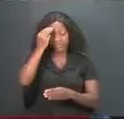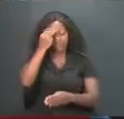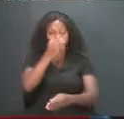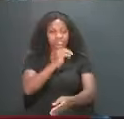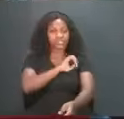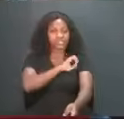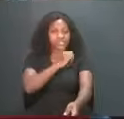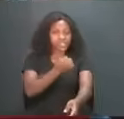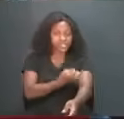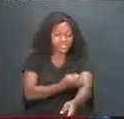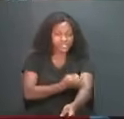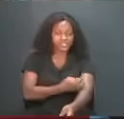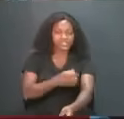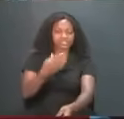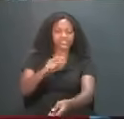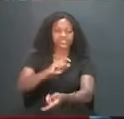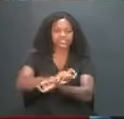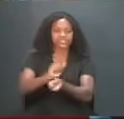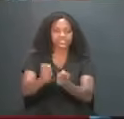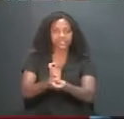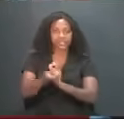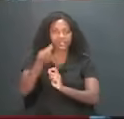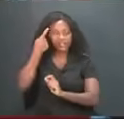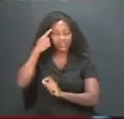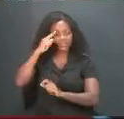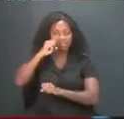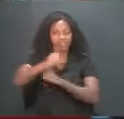Transition for the year ending 31st December 2026.